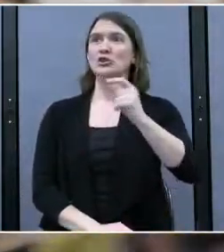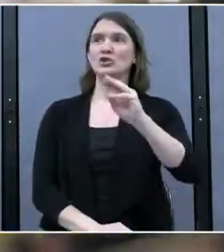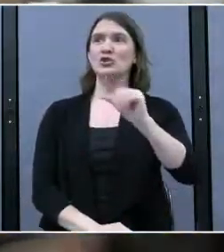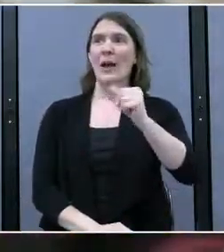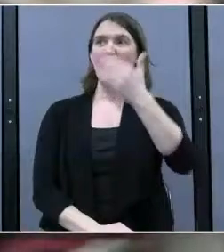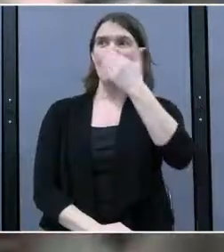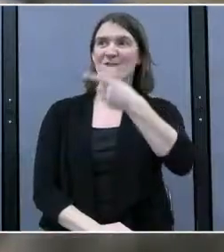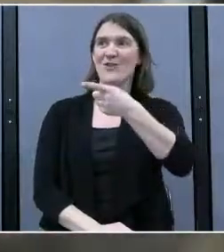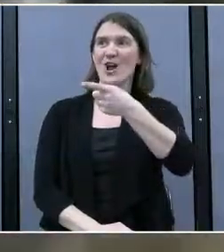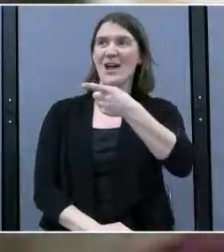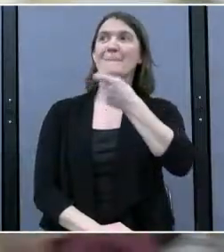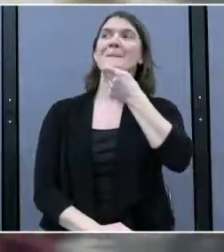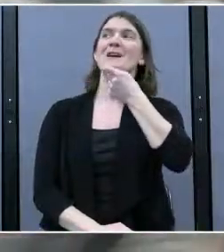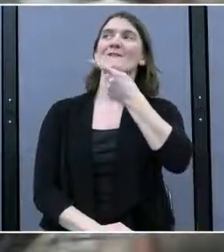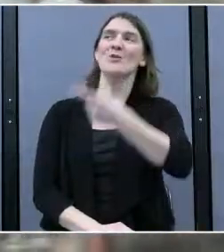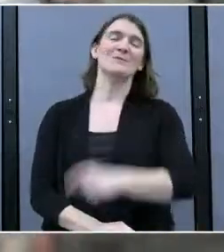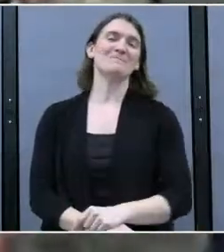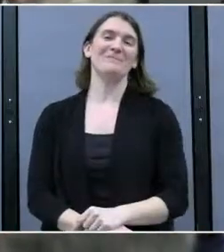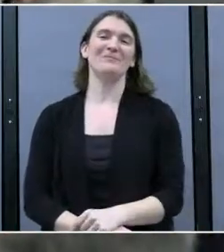Gemma, down the front.